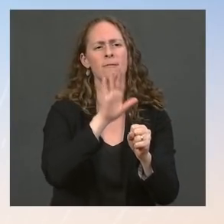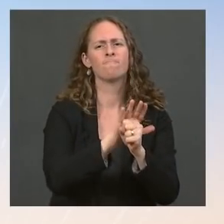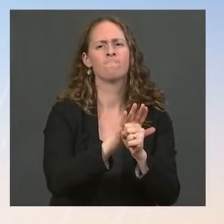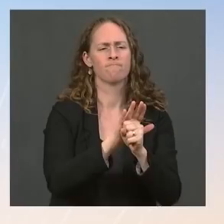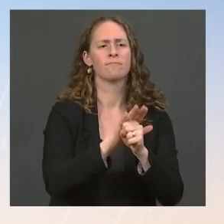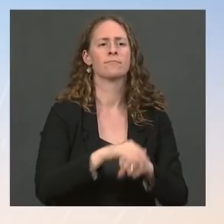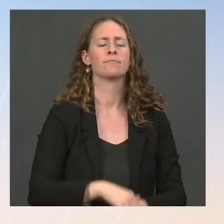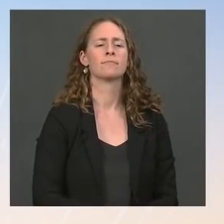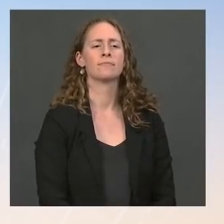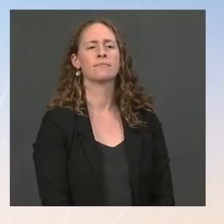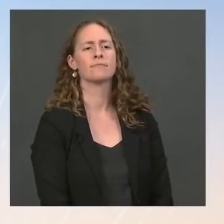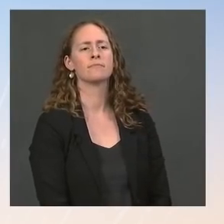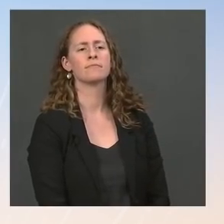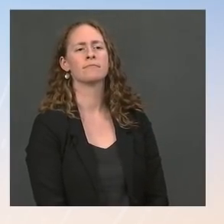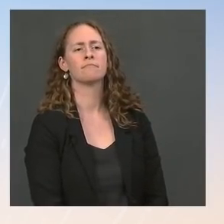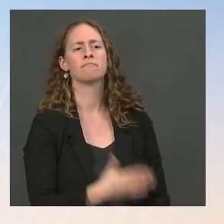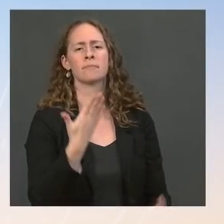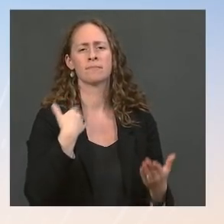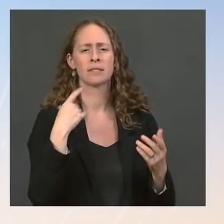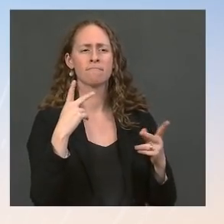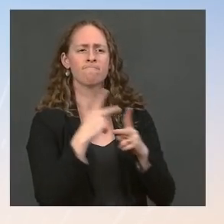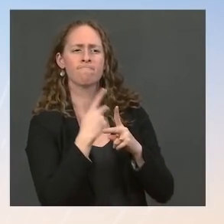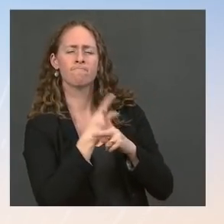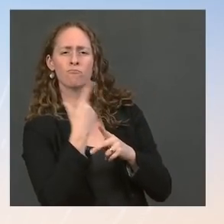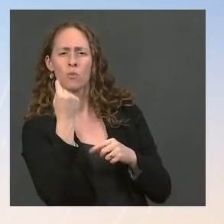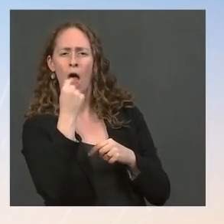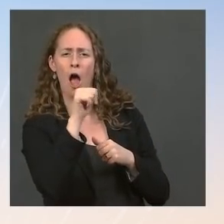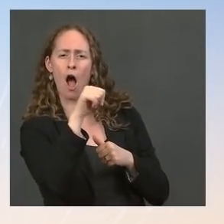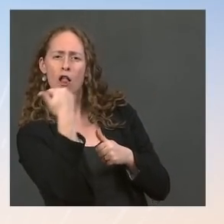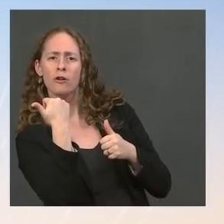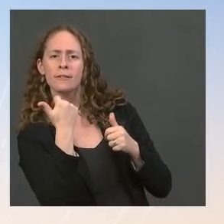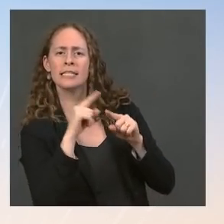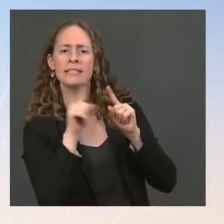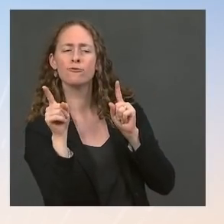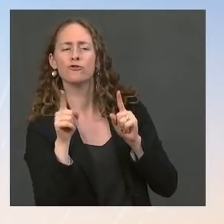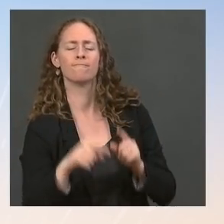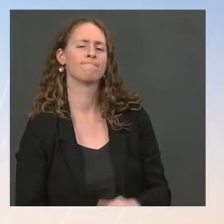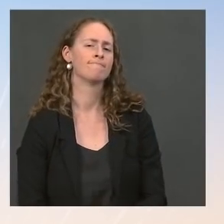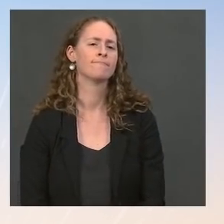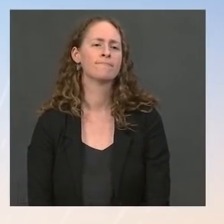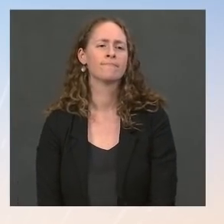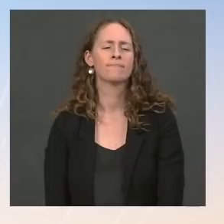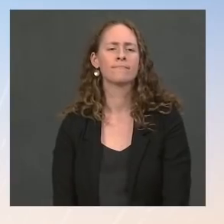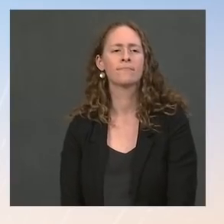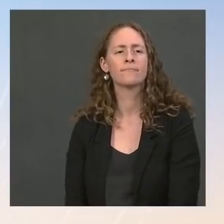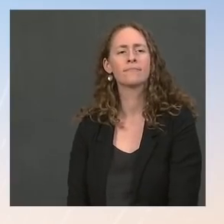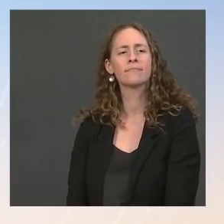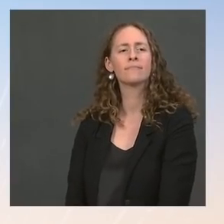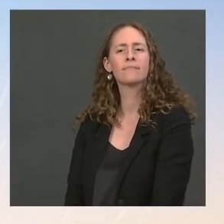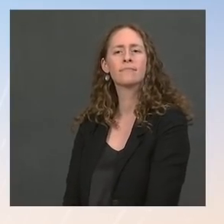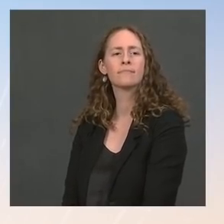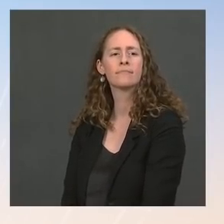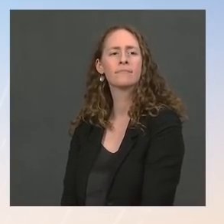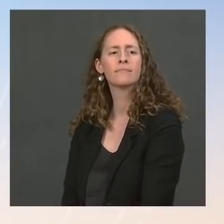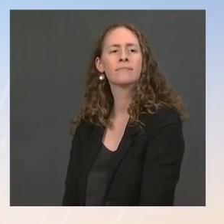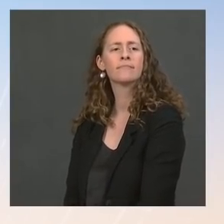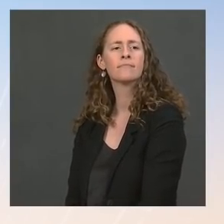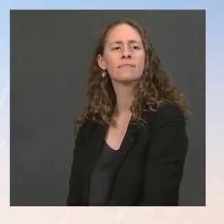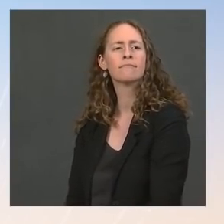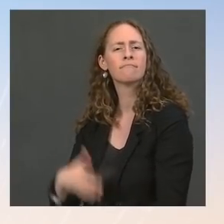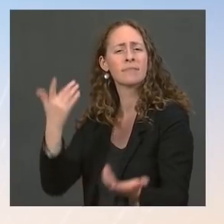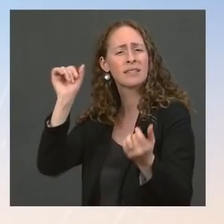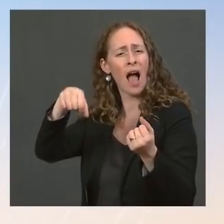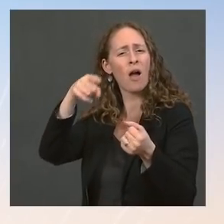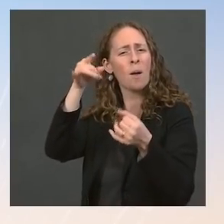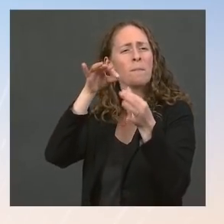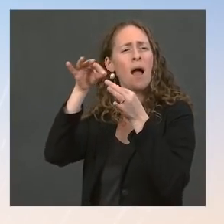look for what the vehicles and options may be. Go ahead, Kelly. How would you describe the president's view right now about the trust factor within the